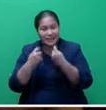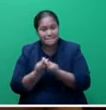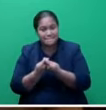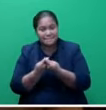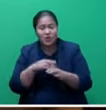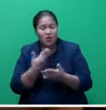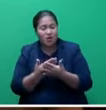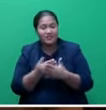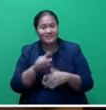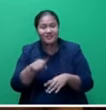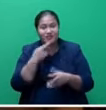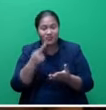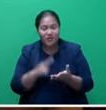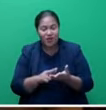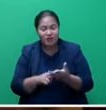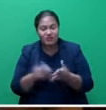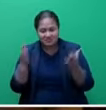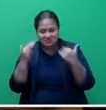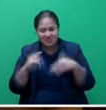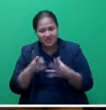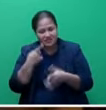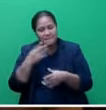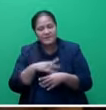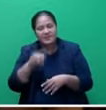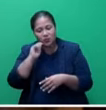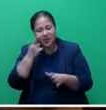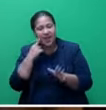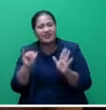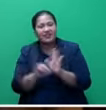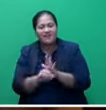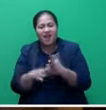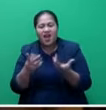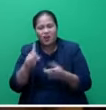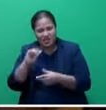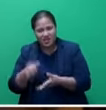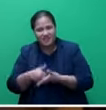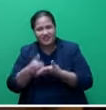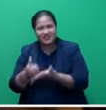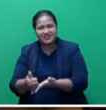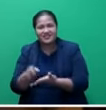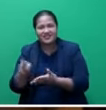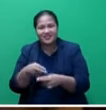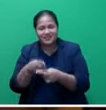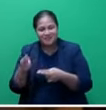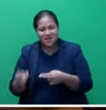reports, Mr. Speaker, the Ministry will then identify how we can best assist affected